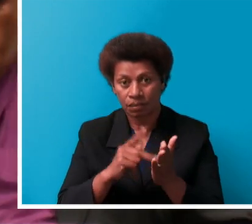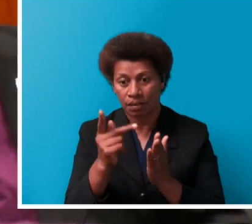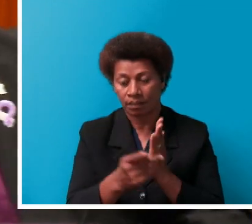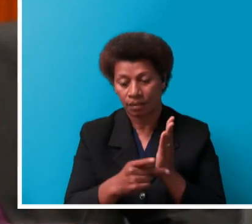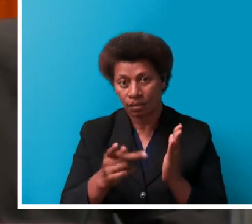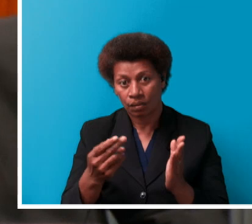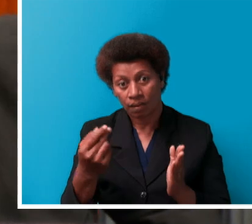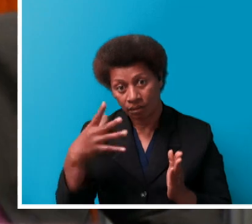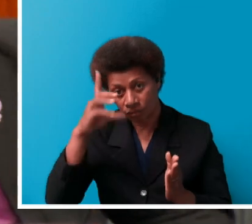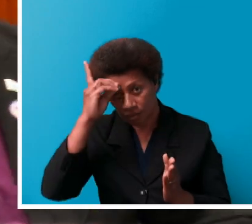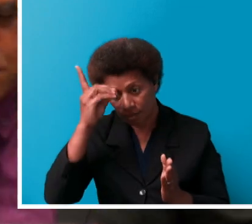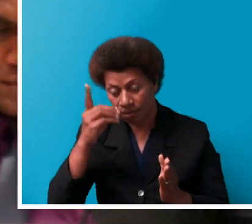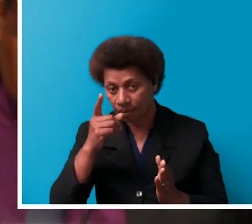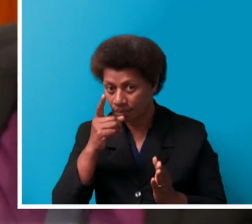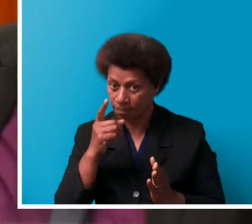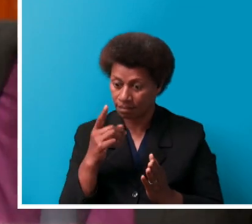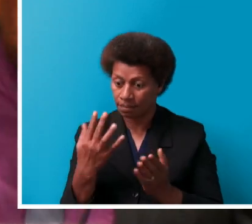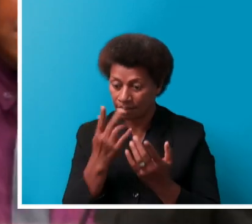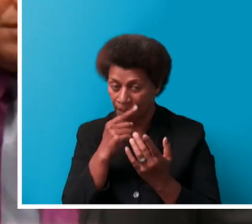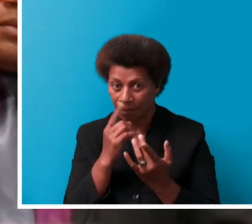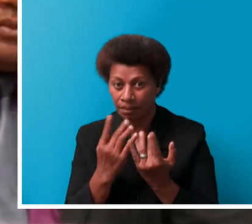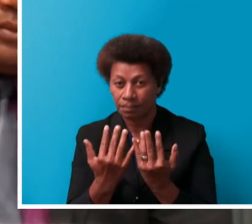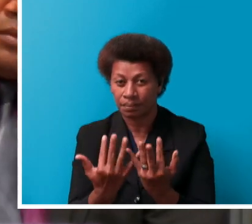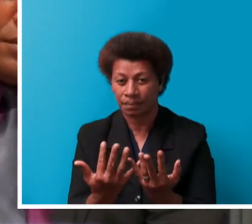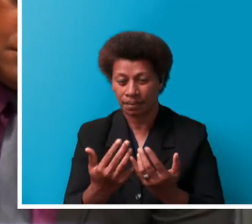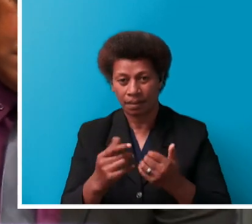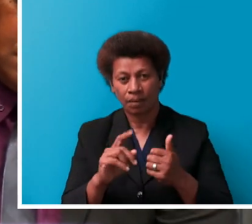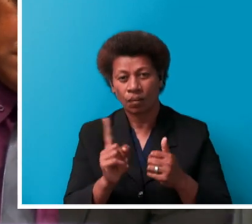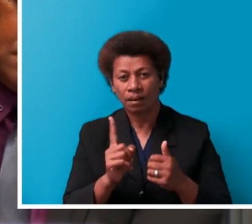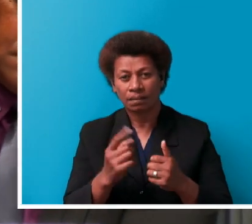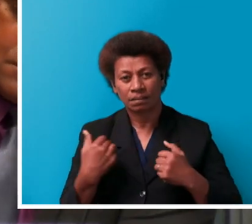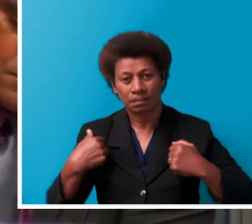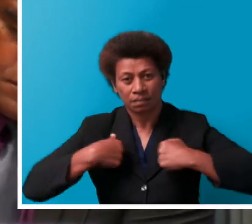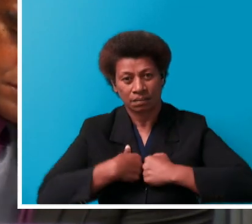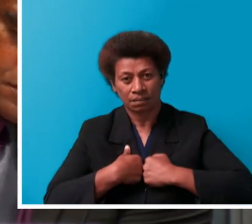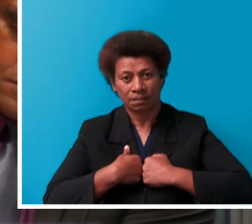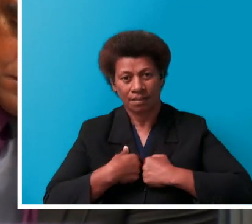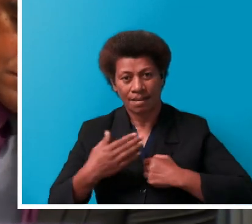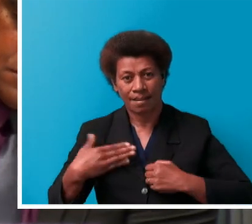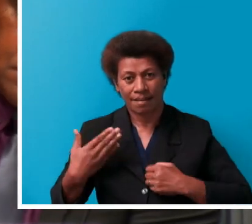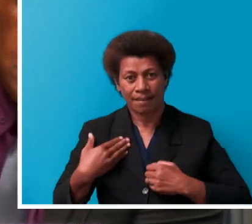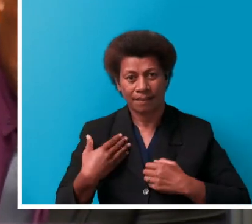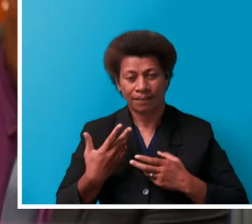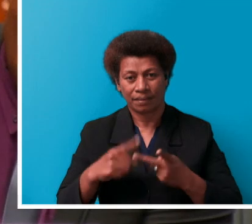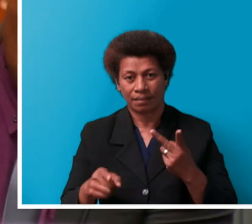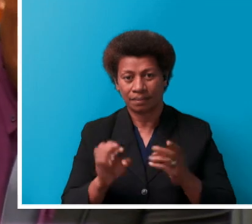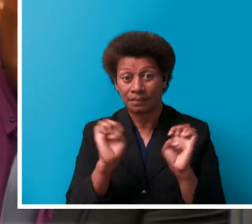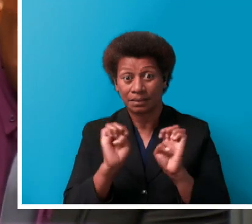public on maritime safety practices, life jacket usage, and emergency preparedness.